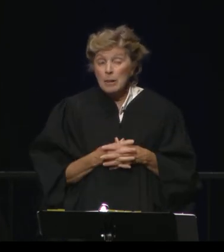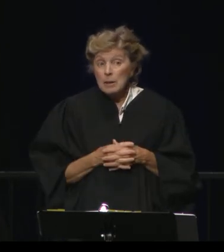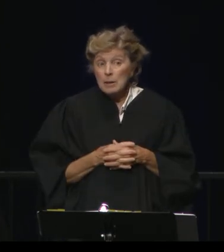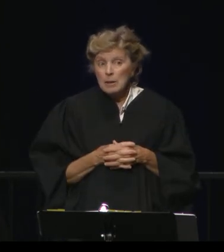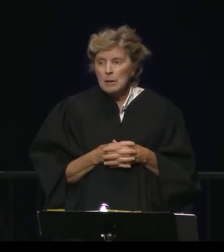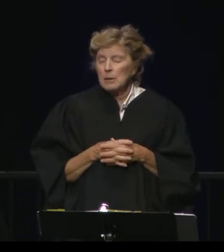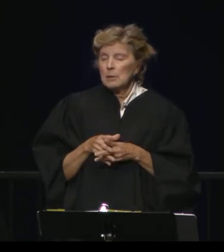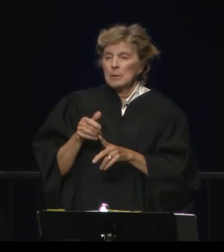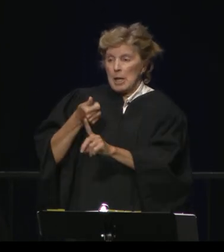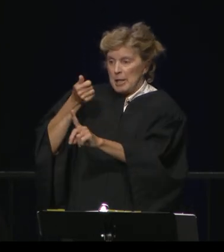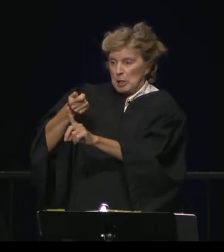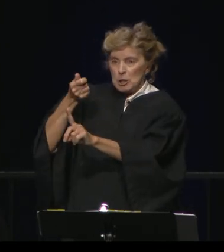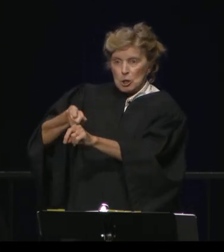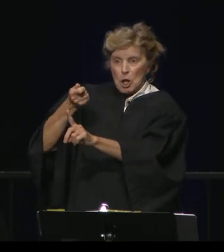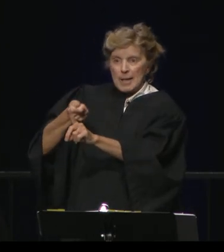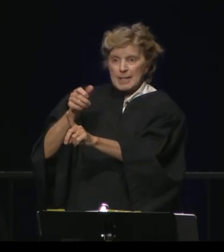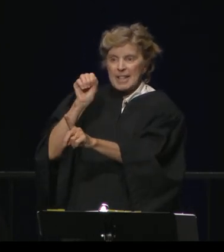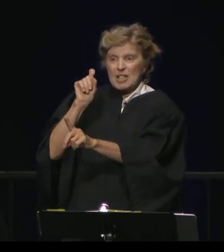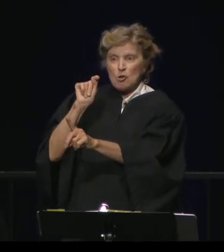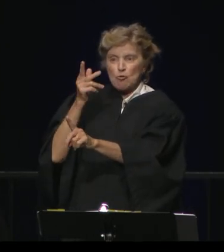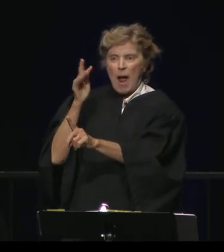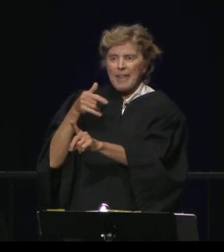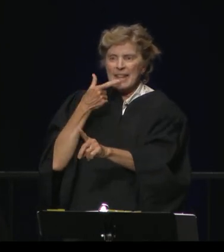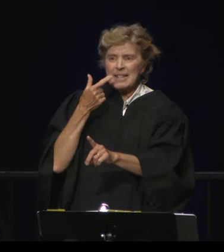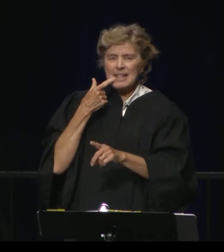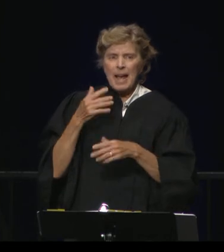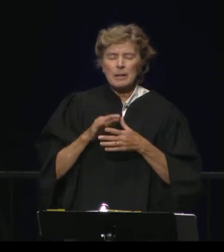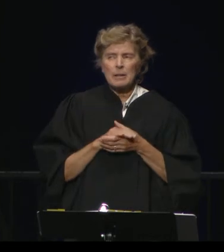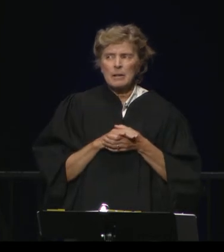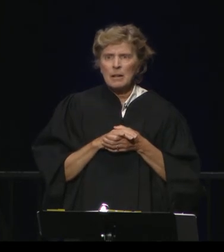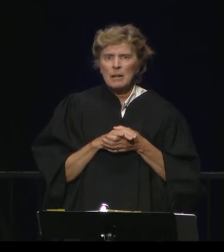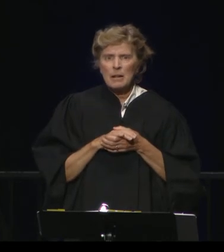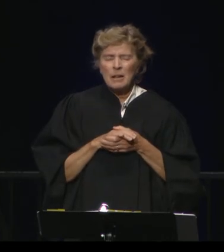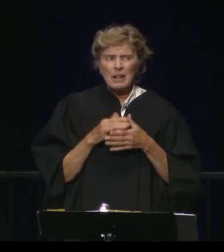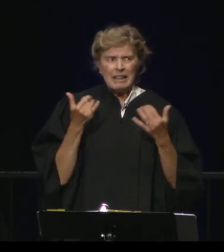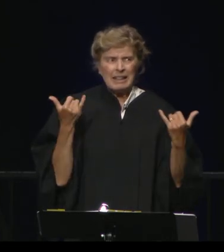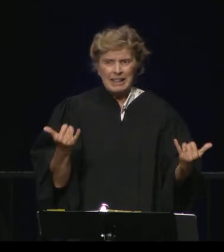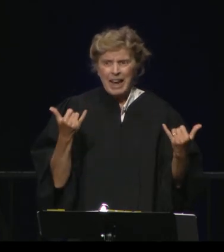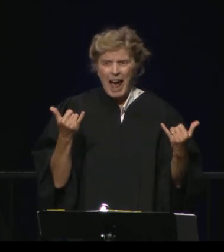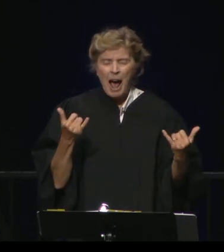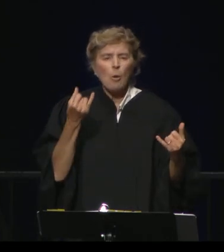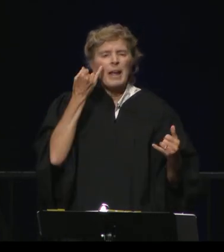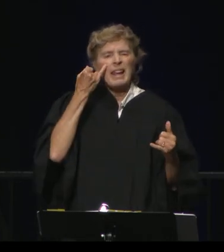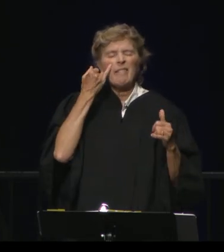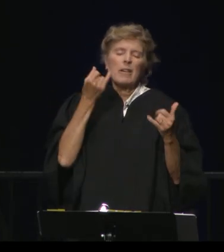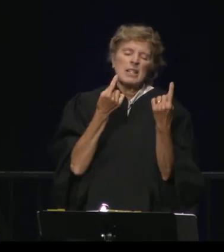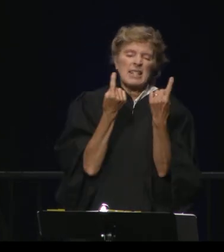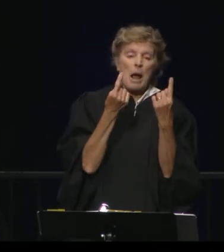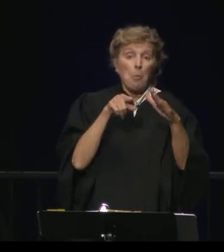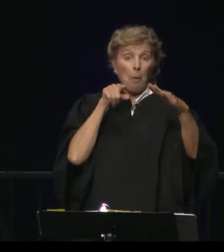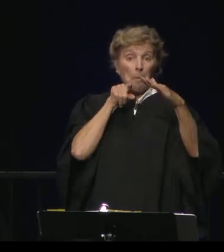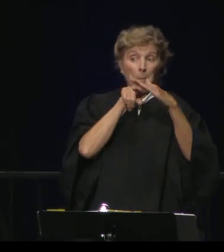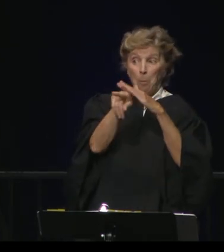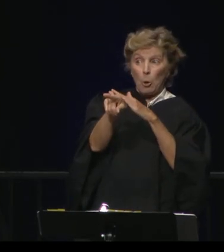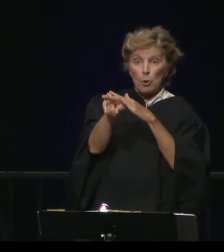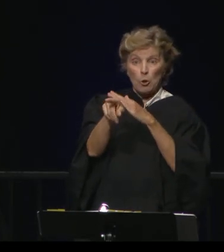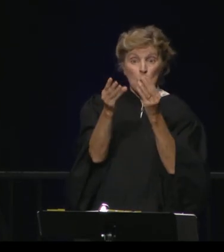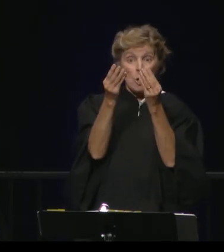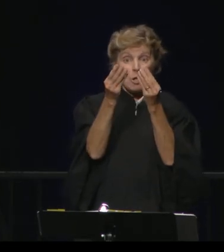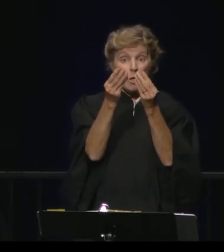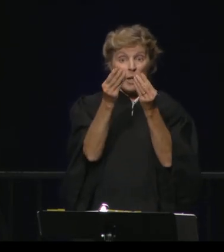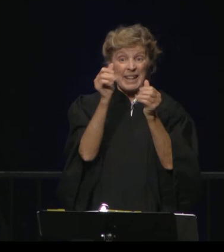Chief Justice Strathy has said, "It would be extraordinary to see a modern homicide case resolved within a